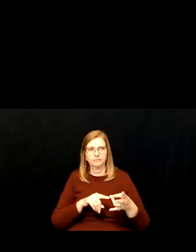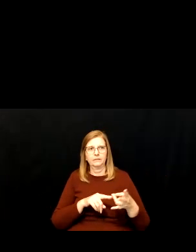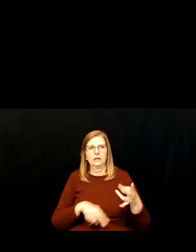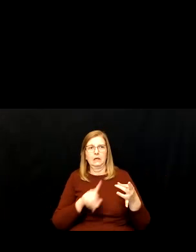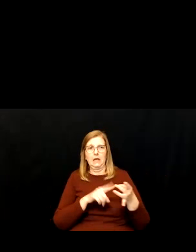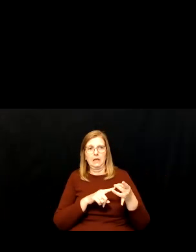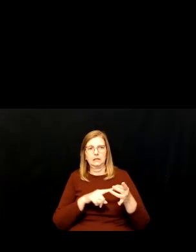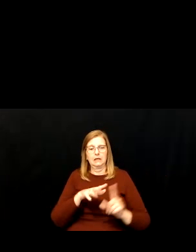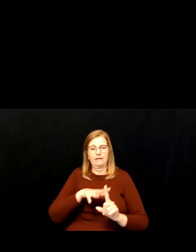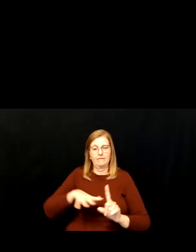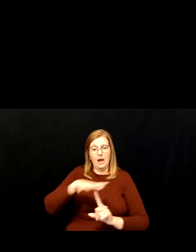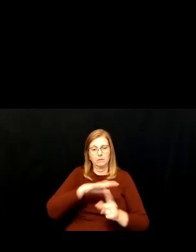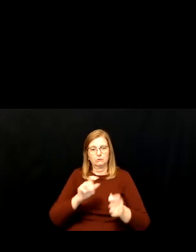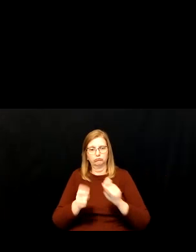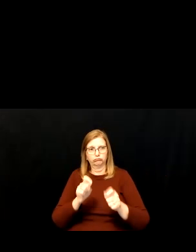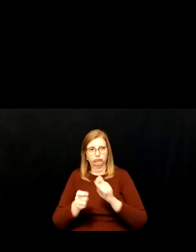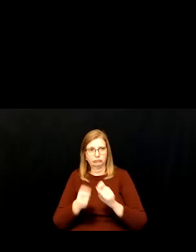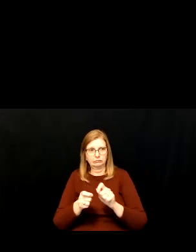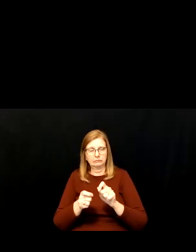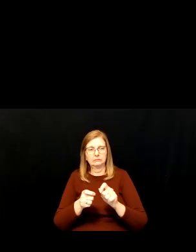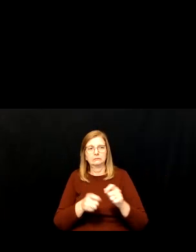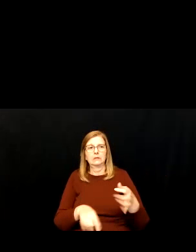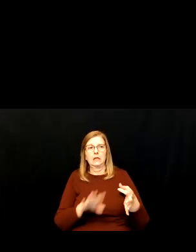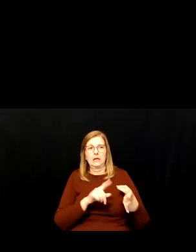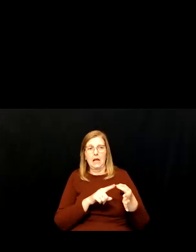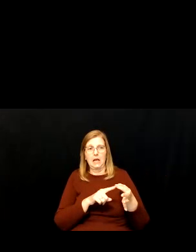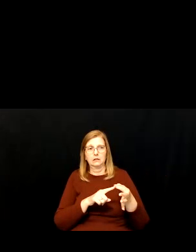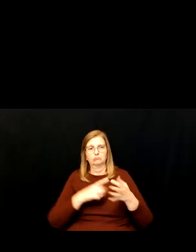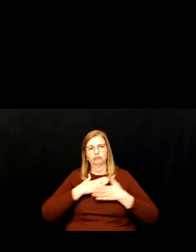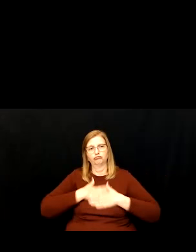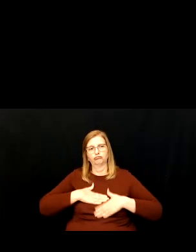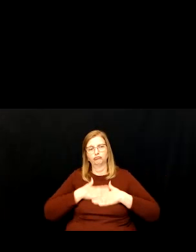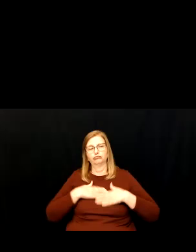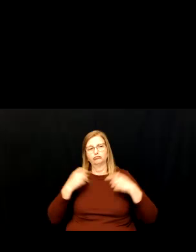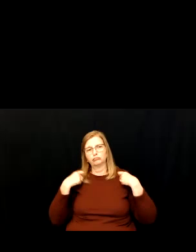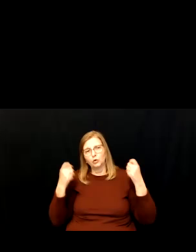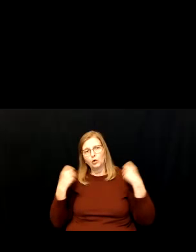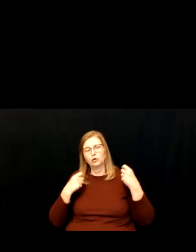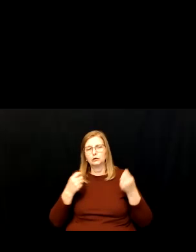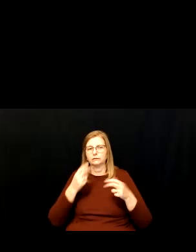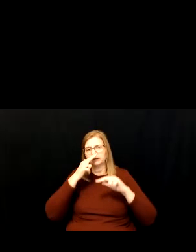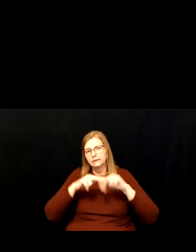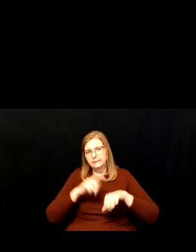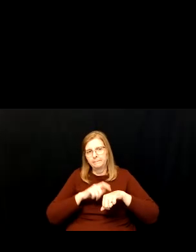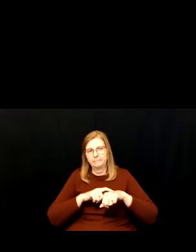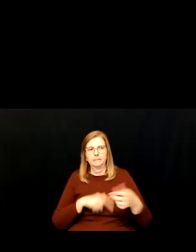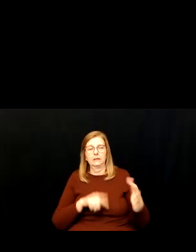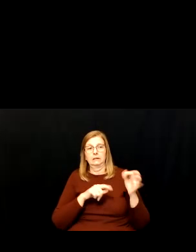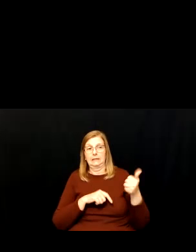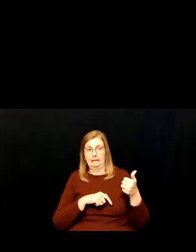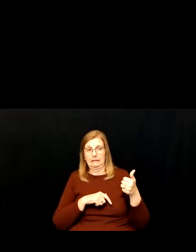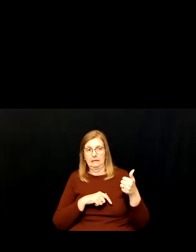mobility. Number 8 is environmental adaptations. Number 9 is recreation, sports, and leisure. And number